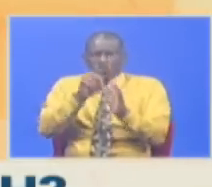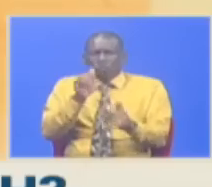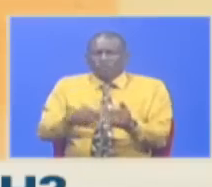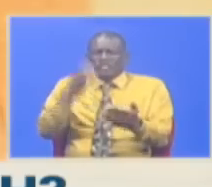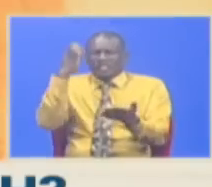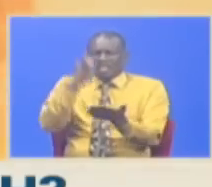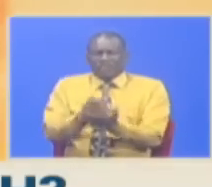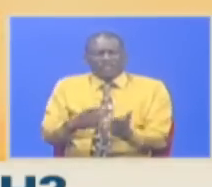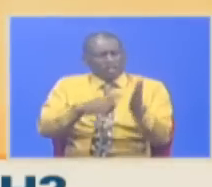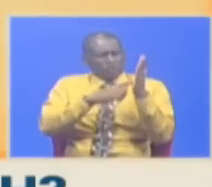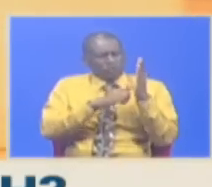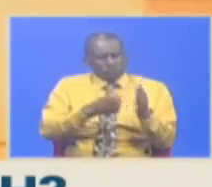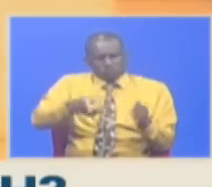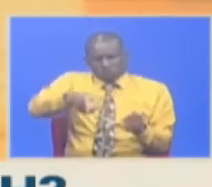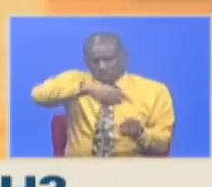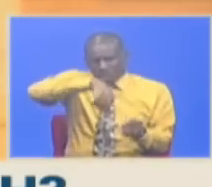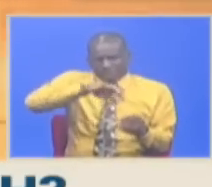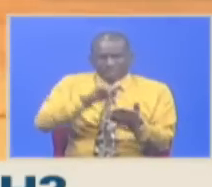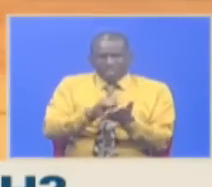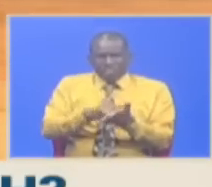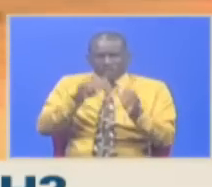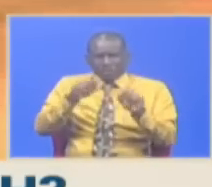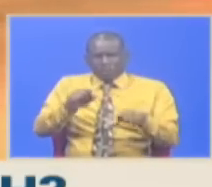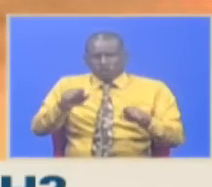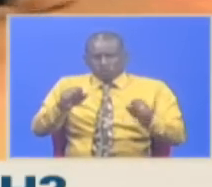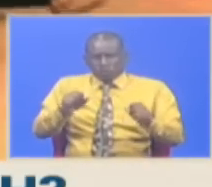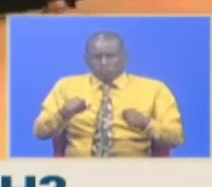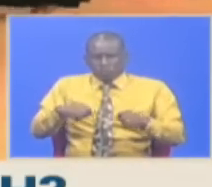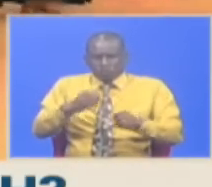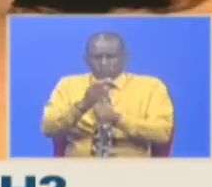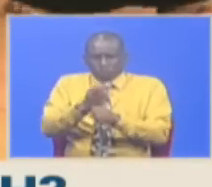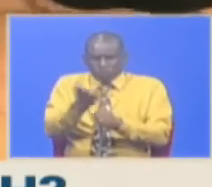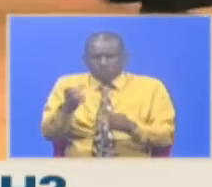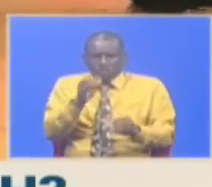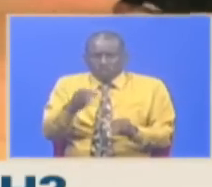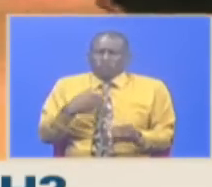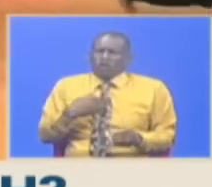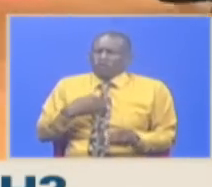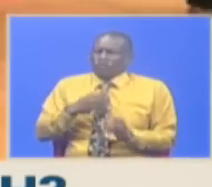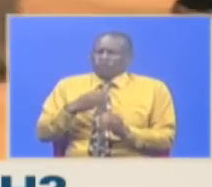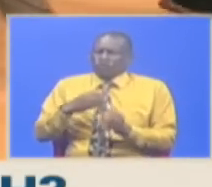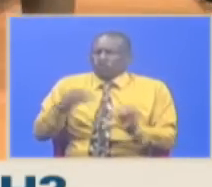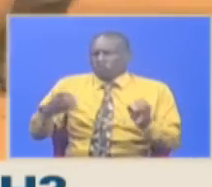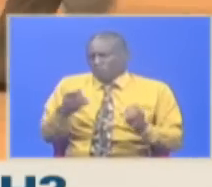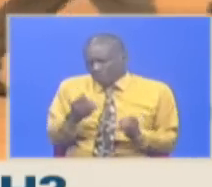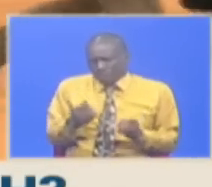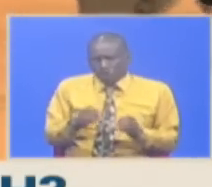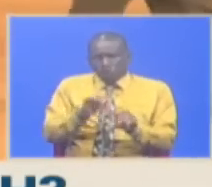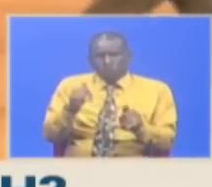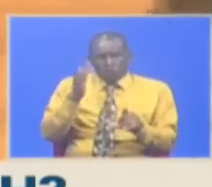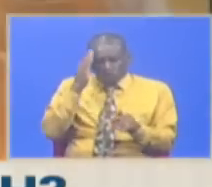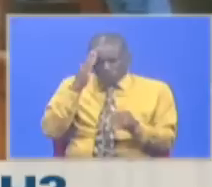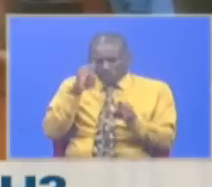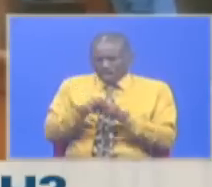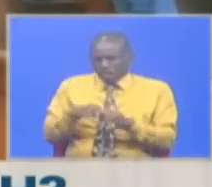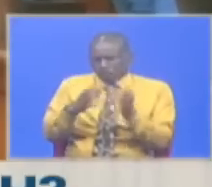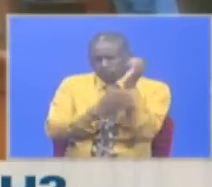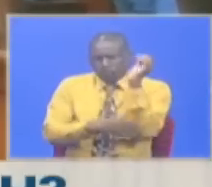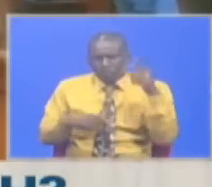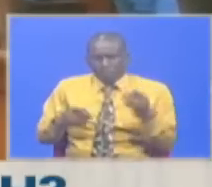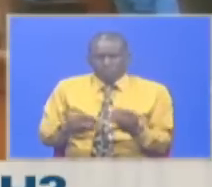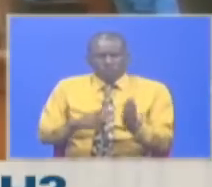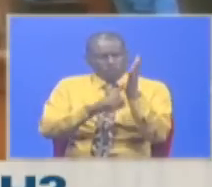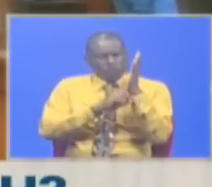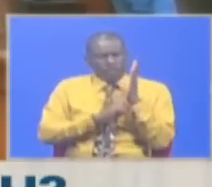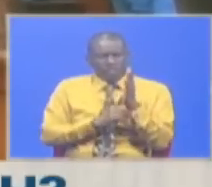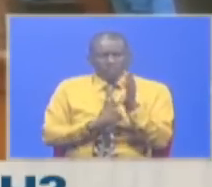us you're more likely to be acquainted with if you're one of the have-nots, better known as the small fish. For instance,